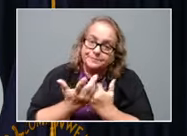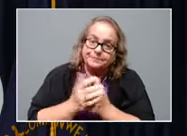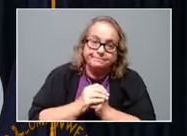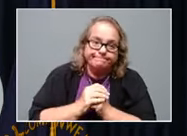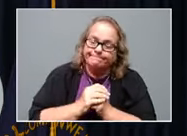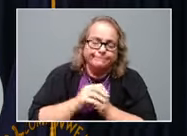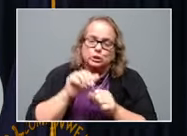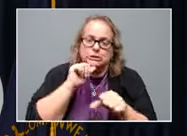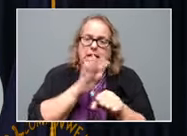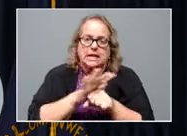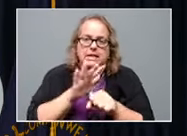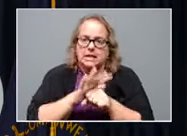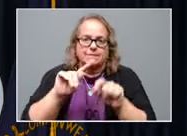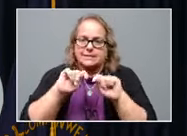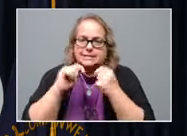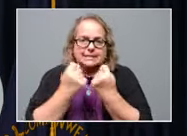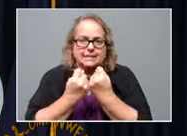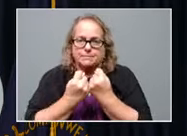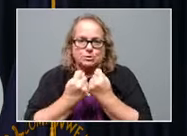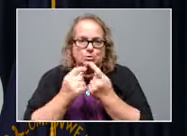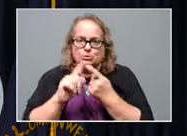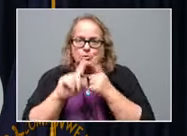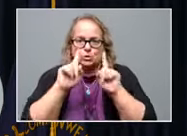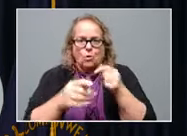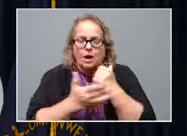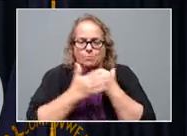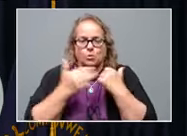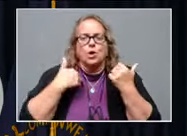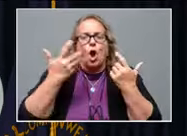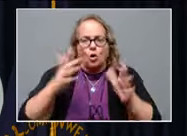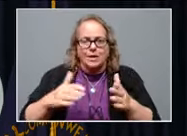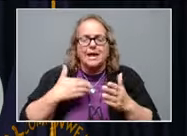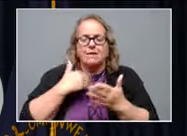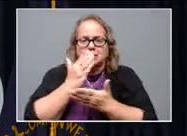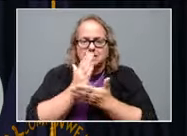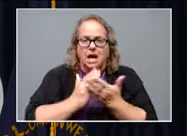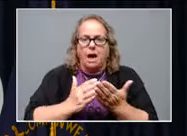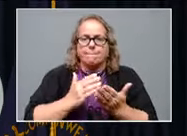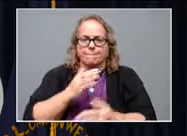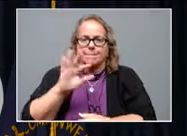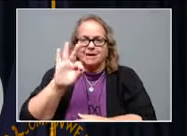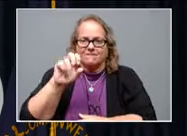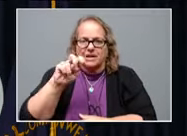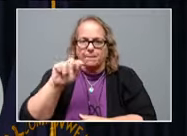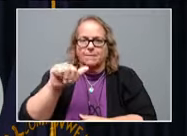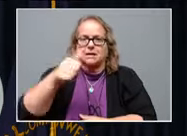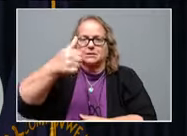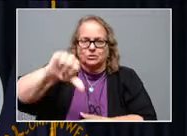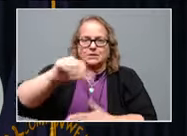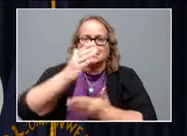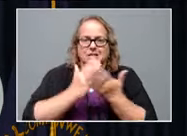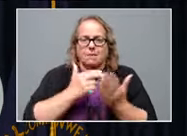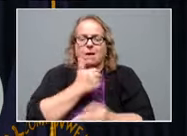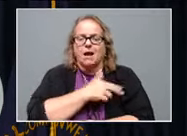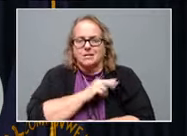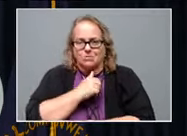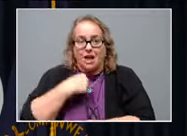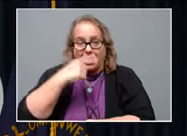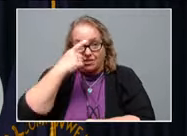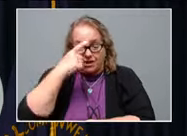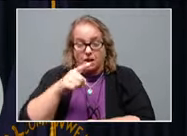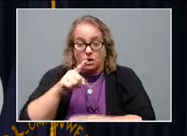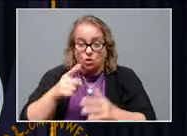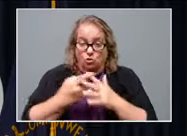already had hospitals turned down. I think when the original group applied, there were 5 of them, maybe